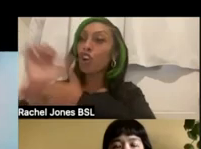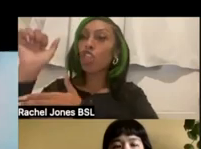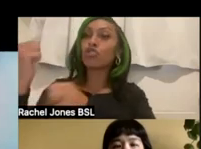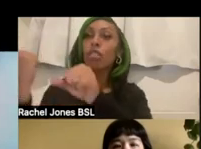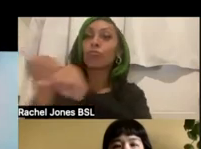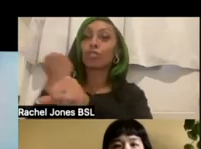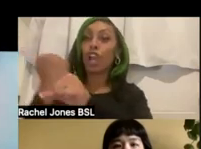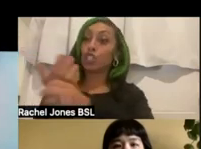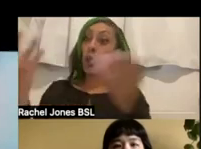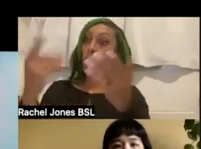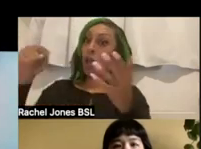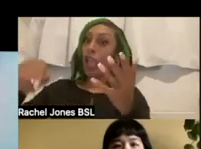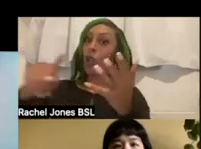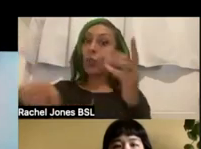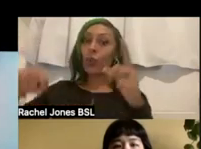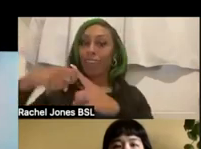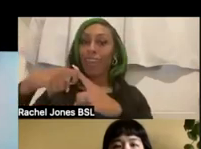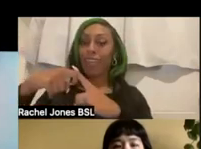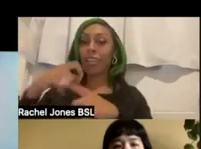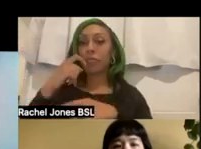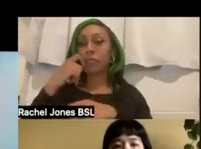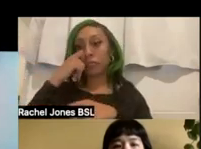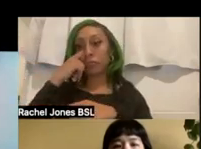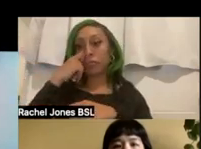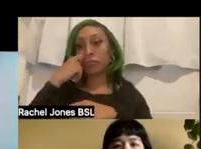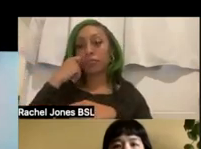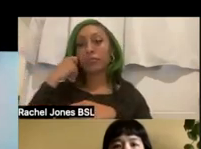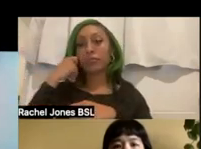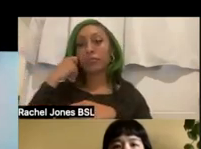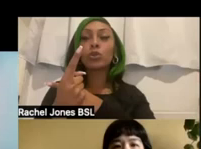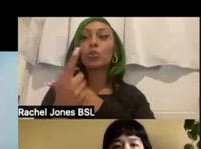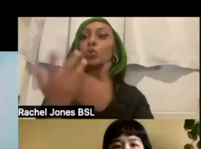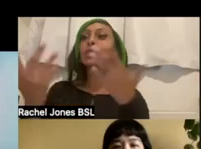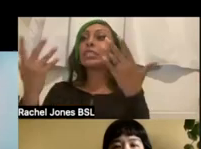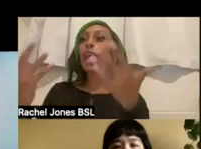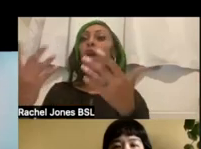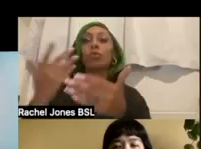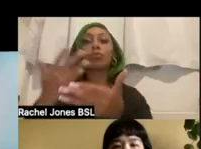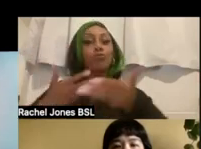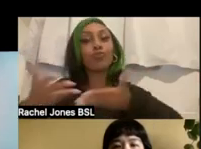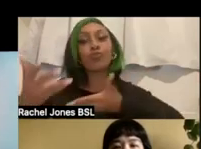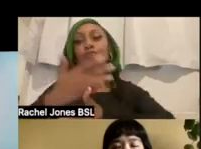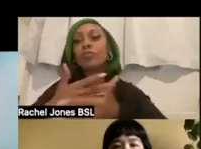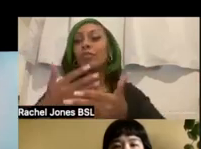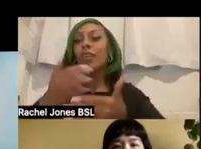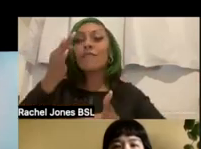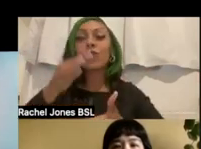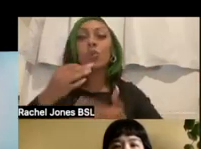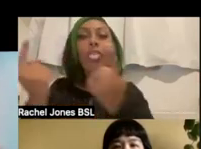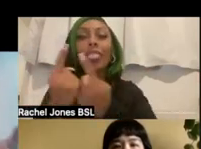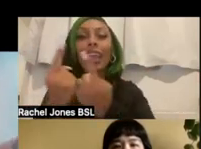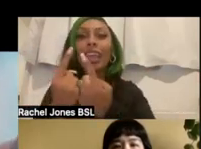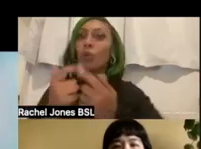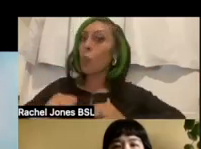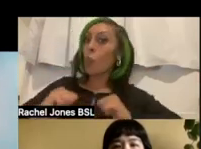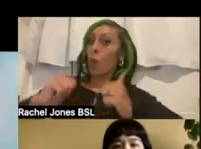this opportunity to talk about some of the things that worked really well and some of the mistakes that we